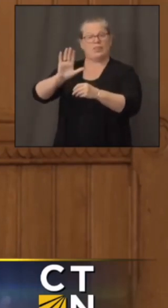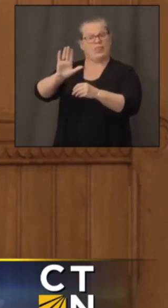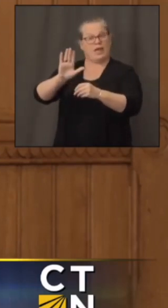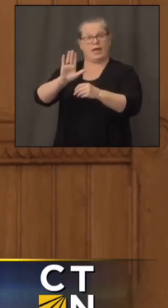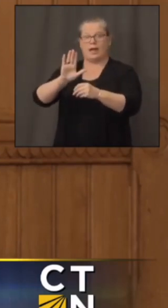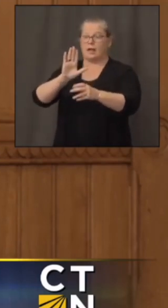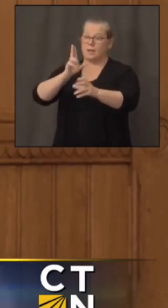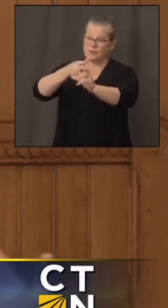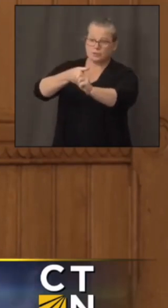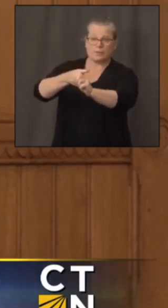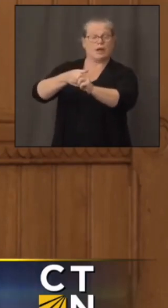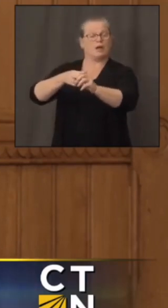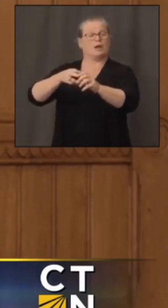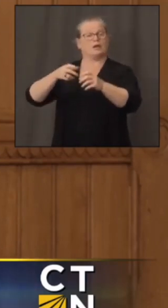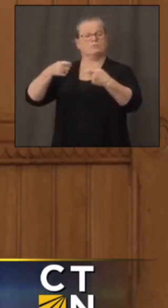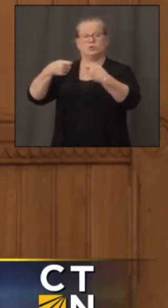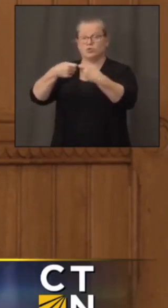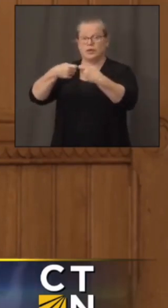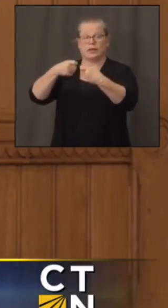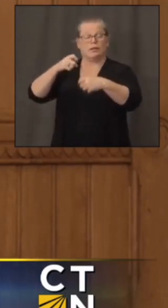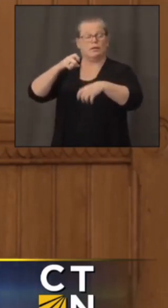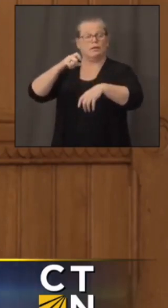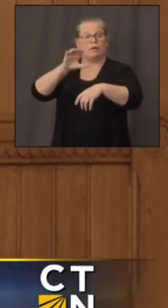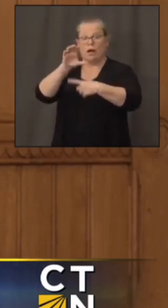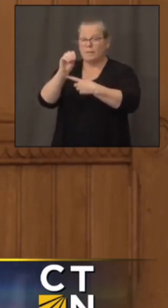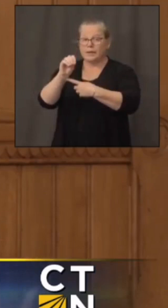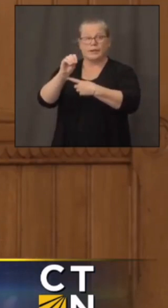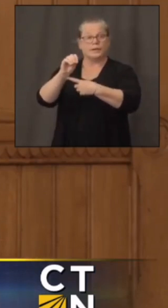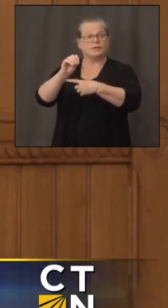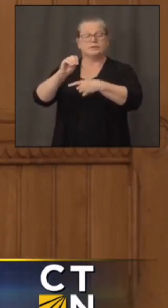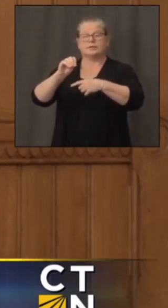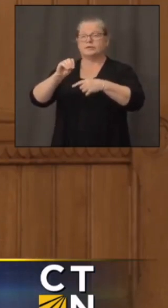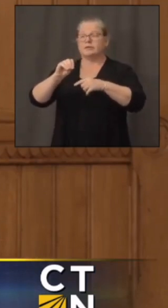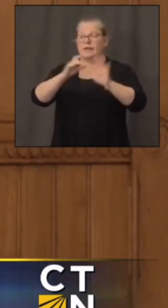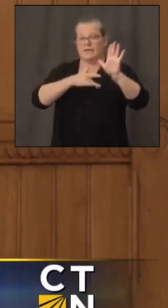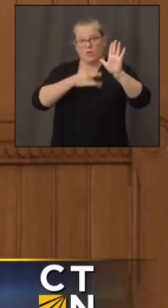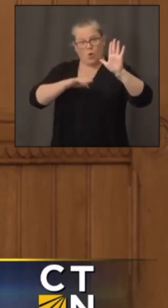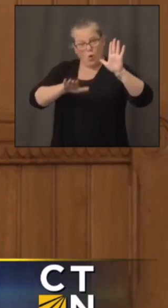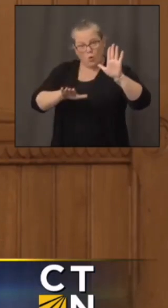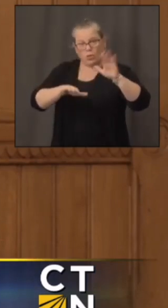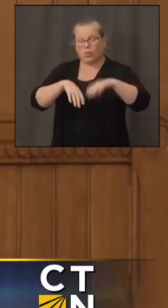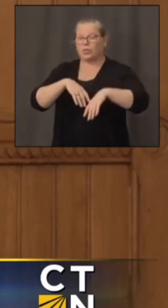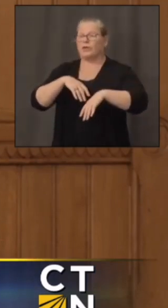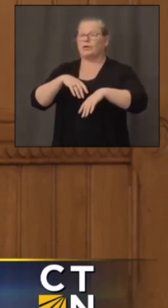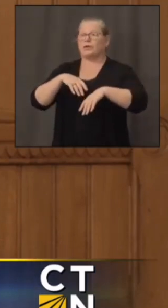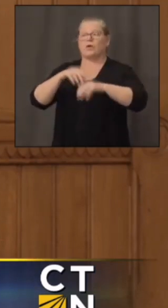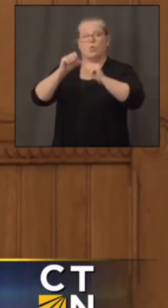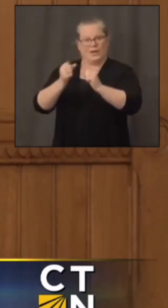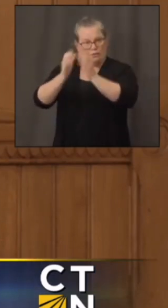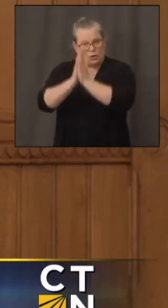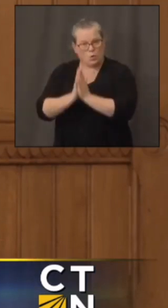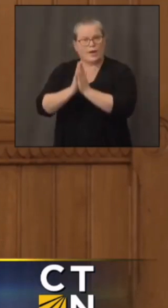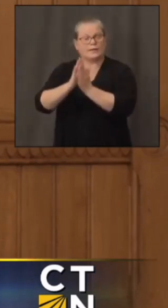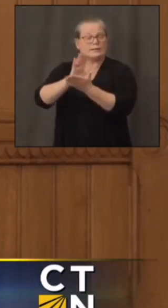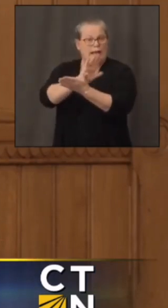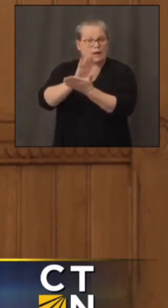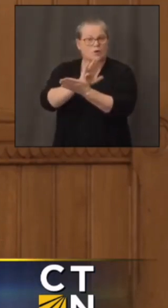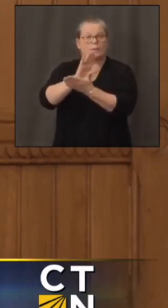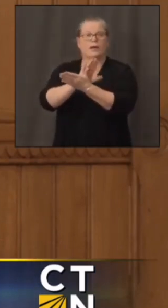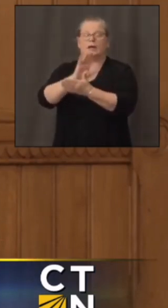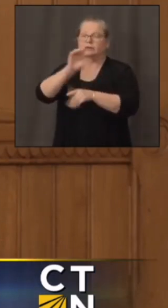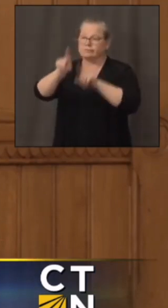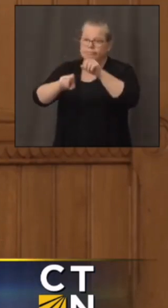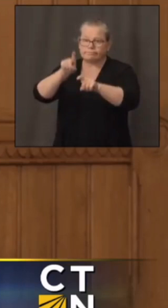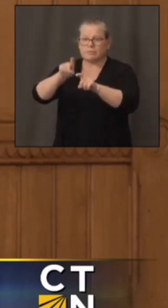questions of the utilities. The utilities witnesses will be under oath. We have the ability to request documents. It's the